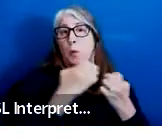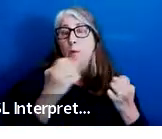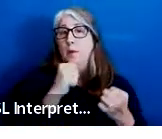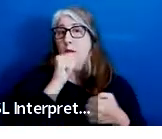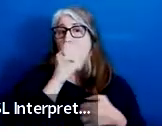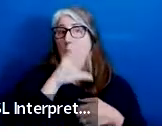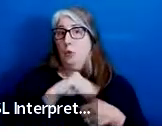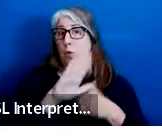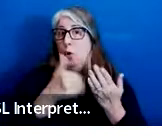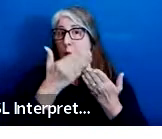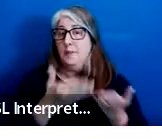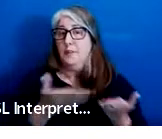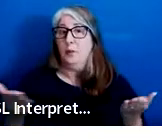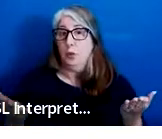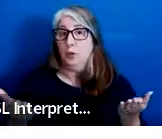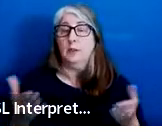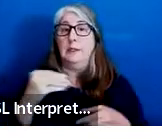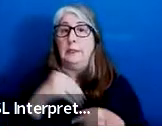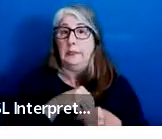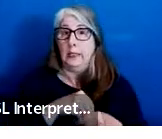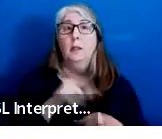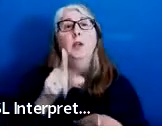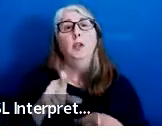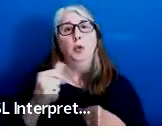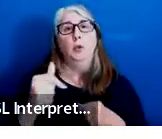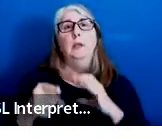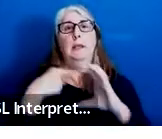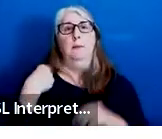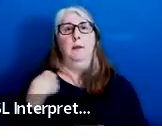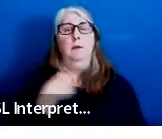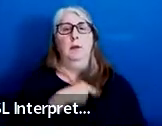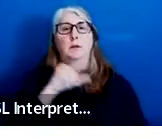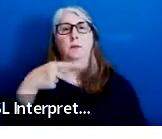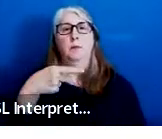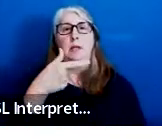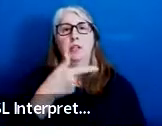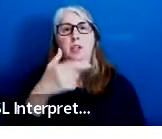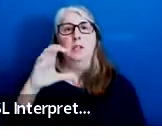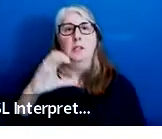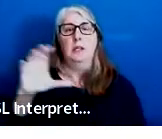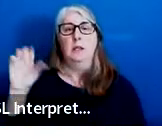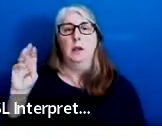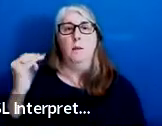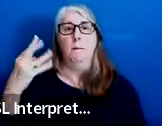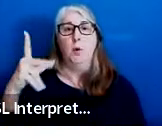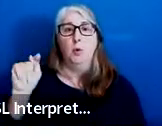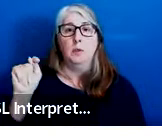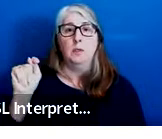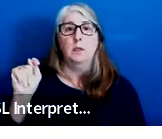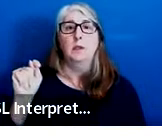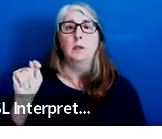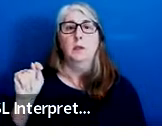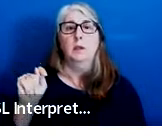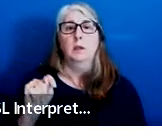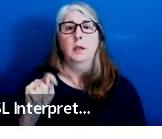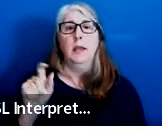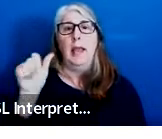of the materials, you can always send us an email at pgccompost with the S on the end at